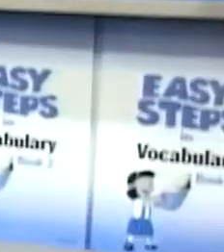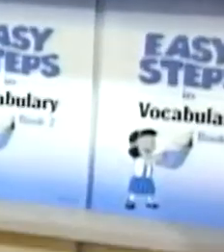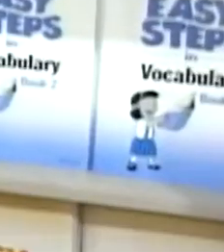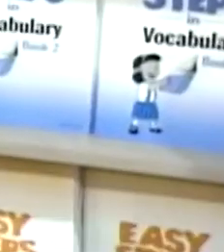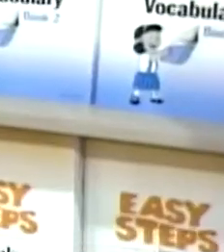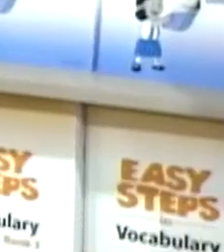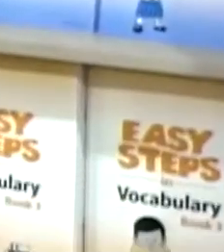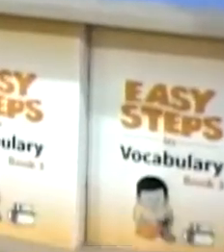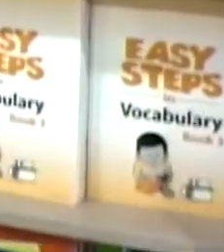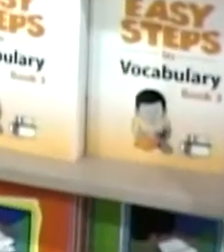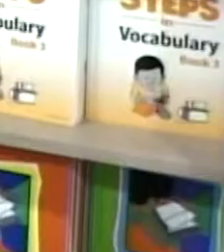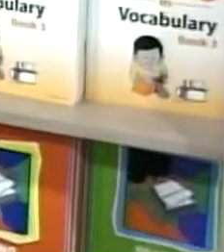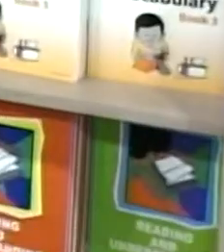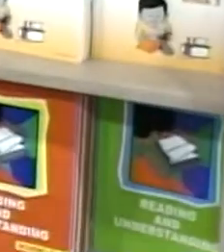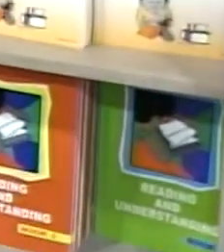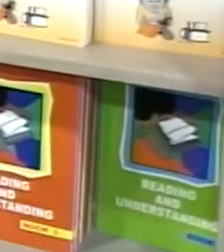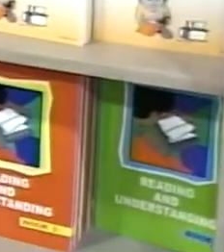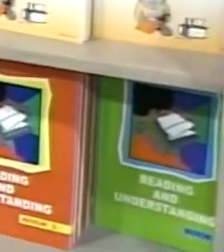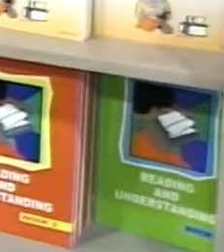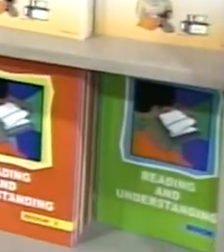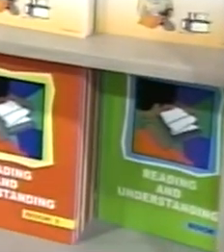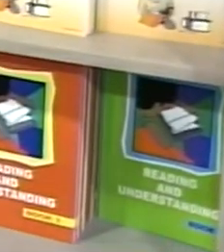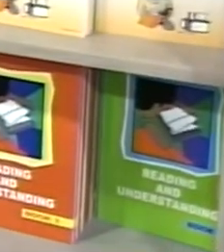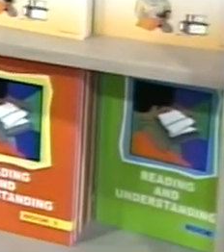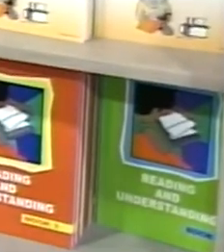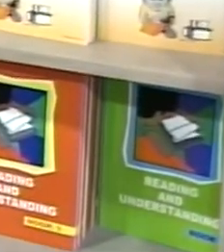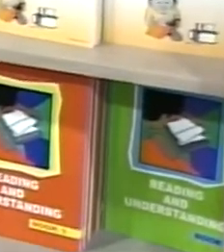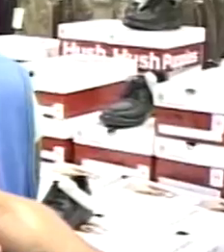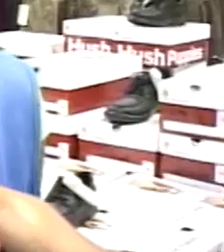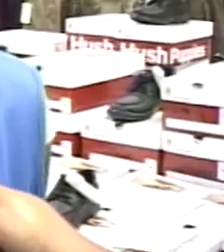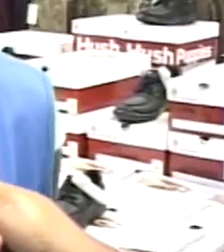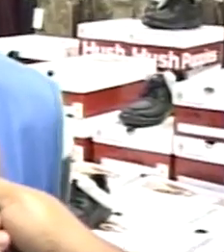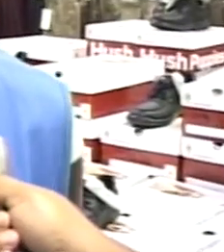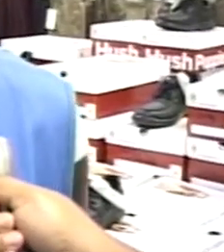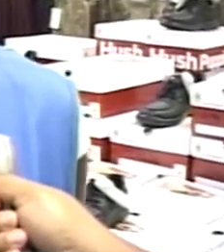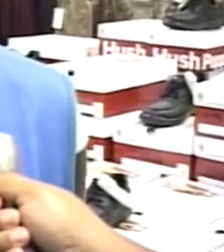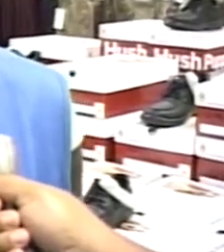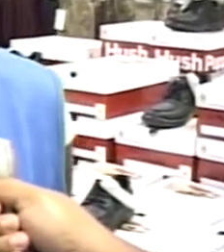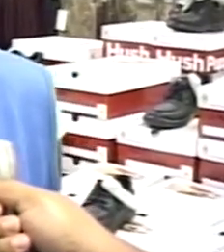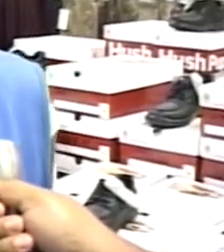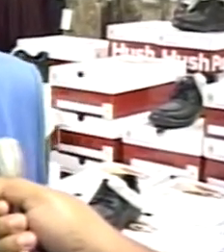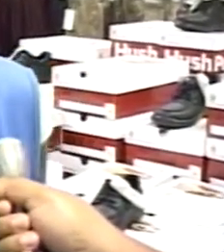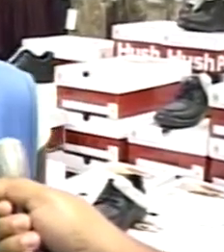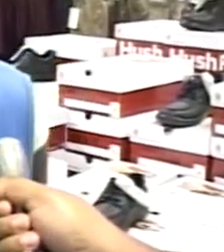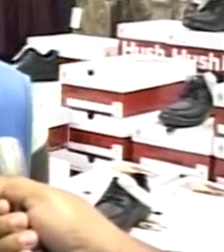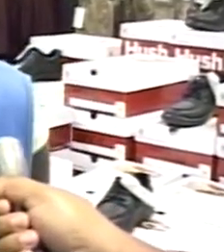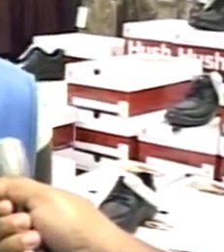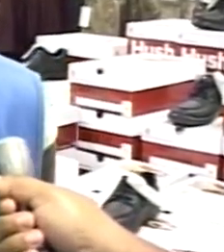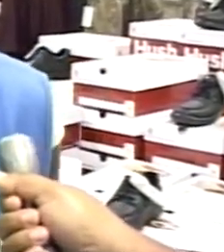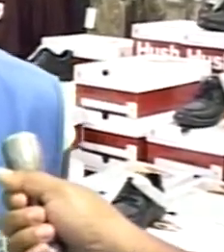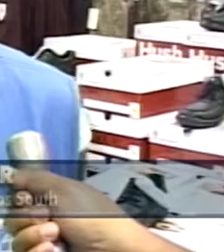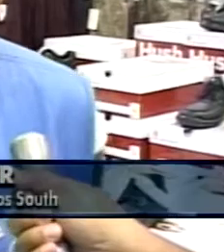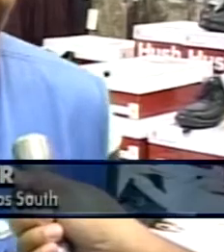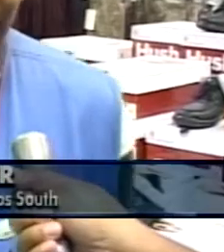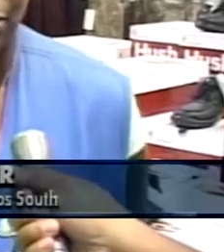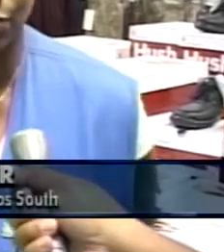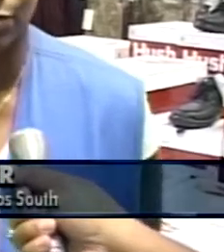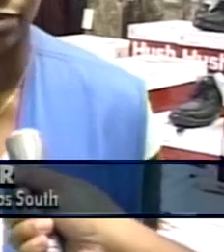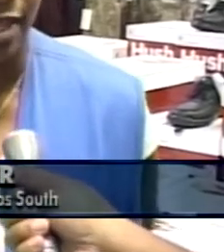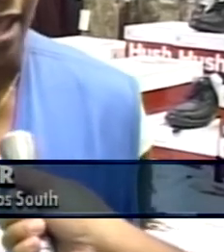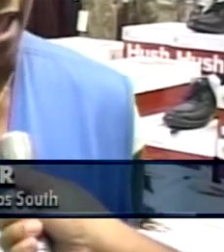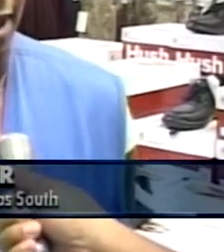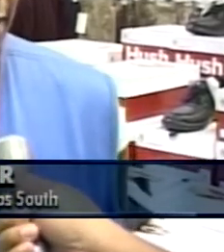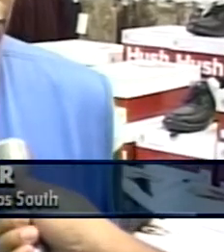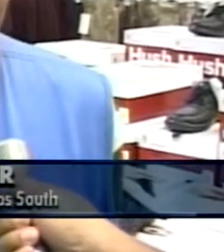promising and encouraged people to contribute. We're asking you to come out and support the cause. We need to have the children back into